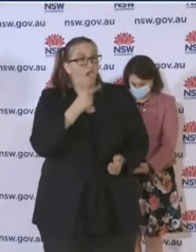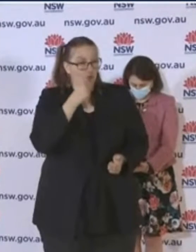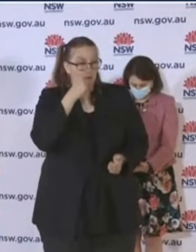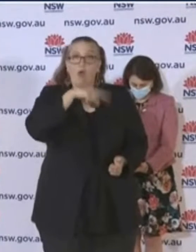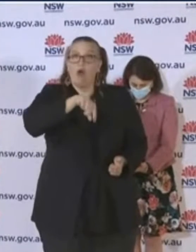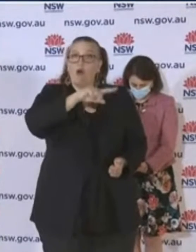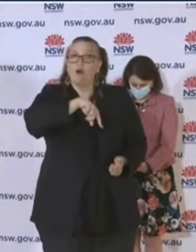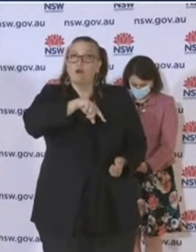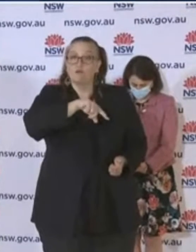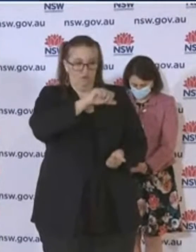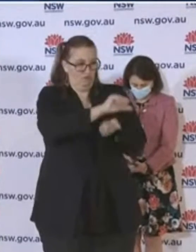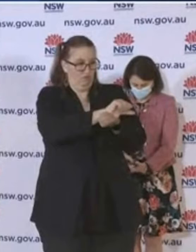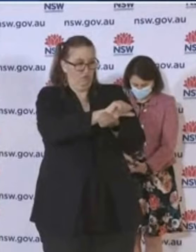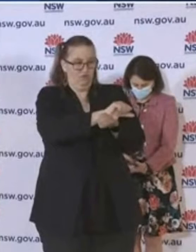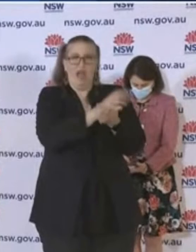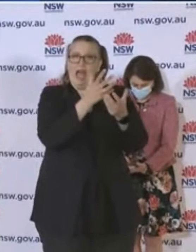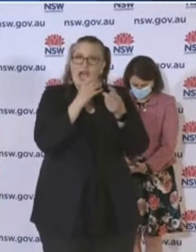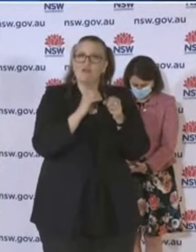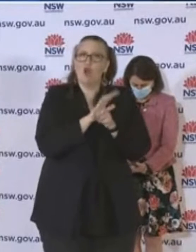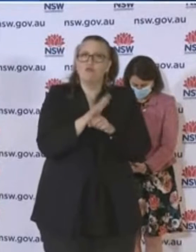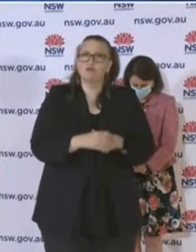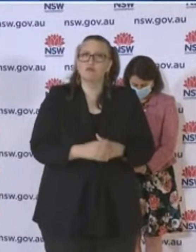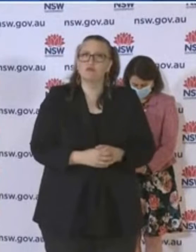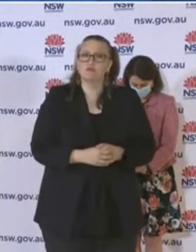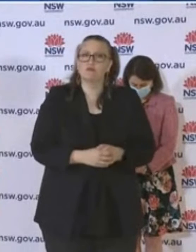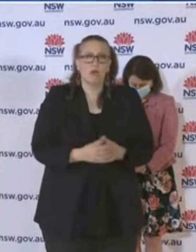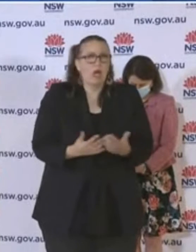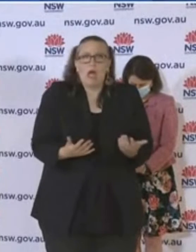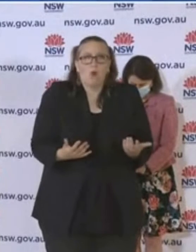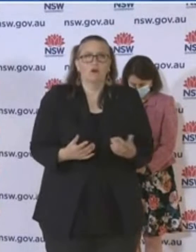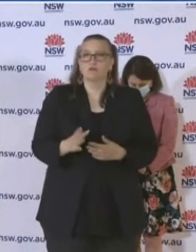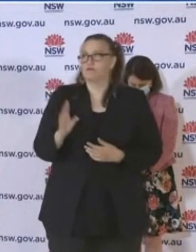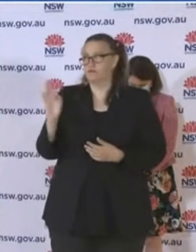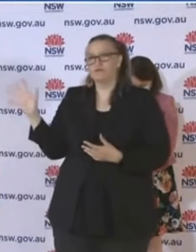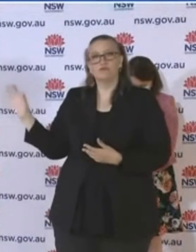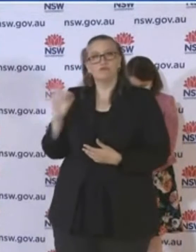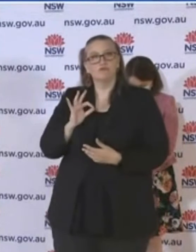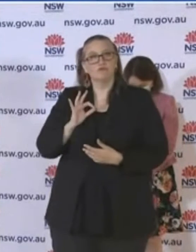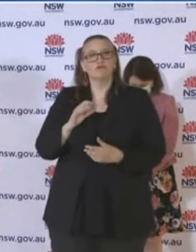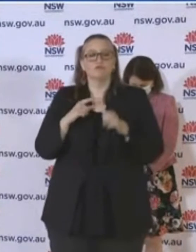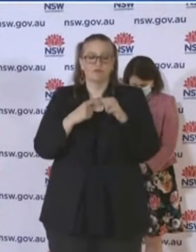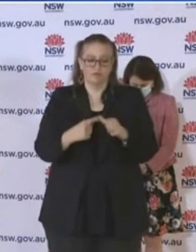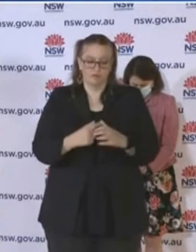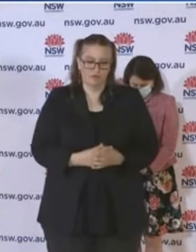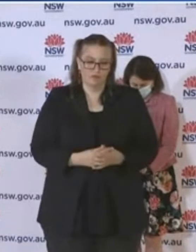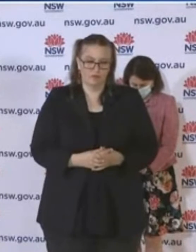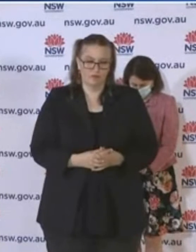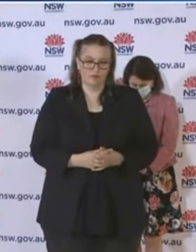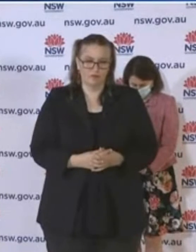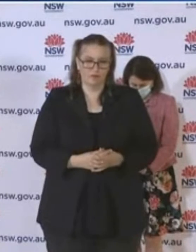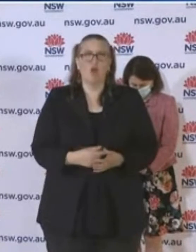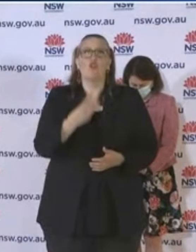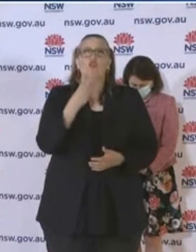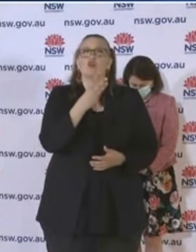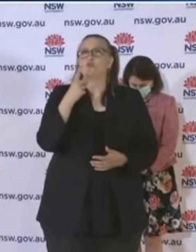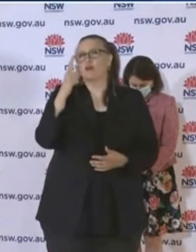remand. Yeah, so there's 31 cases associated with Parklea at the moment, where the prison health authorities,